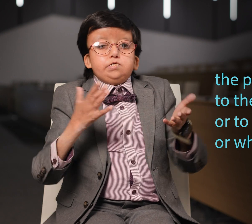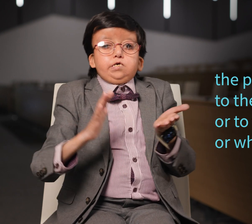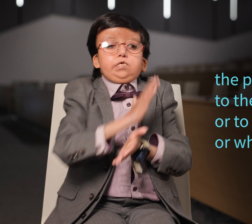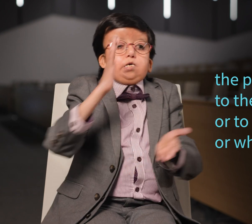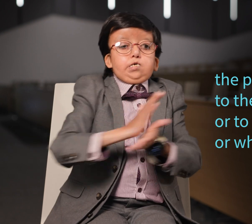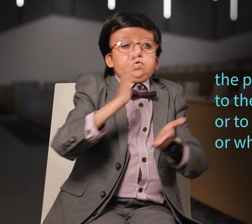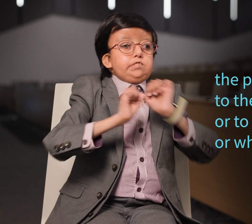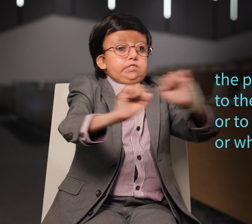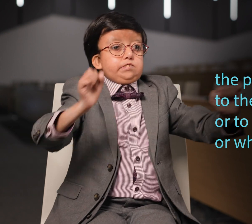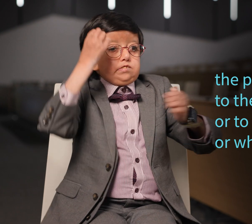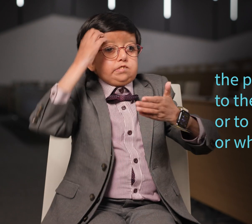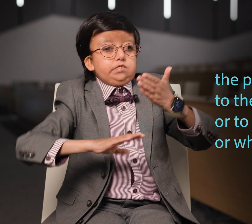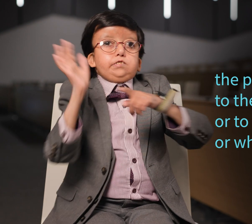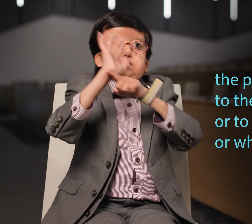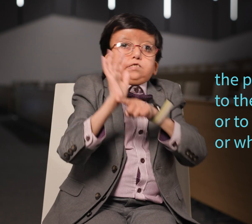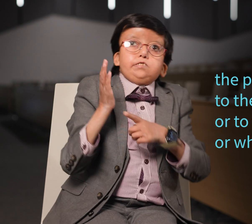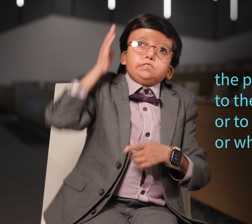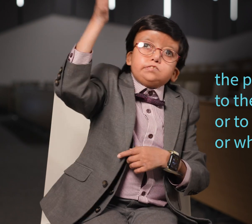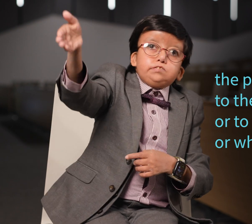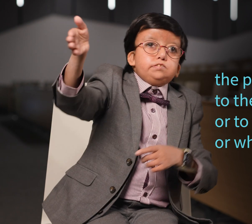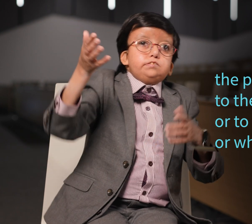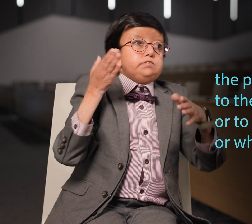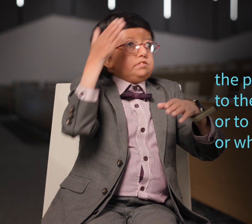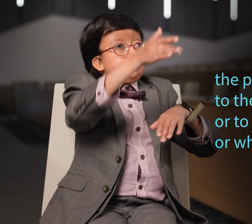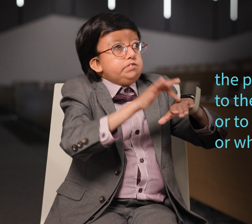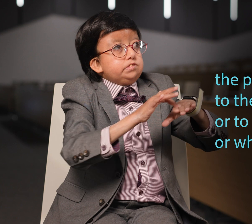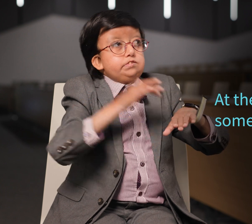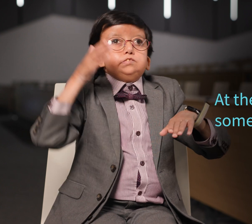cinema or to the theatre or wherever.